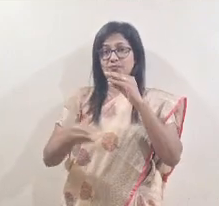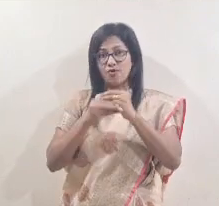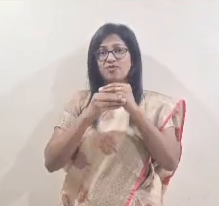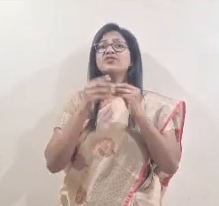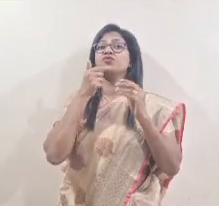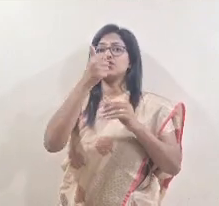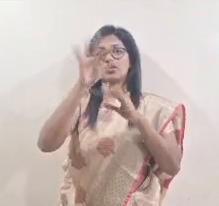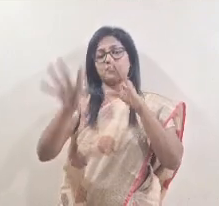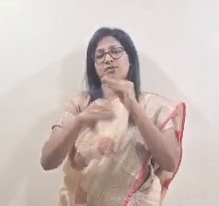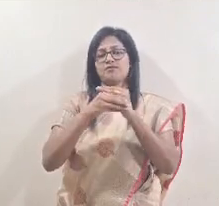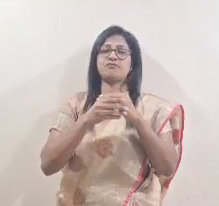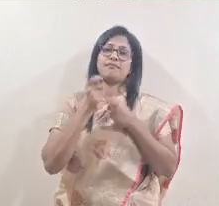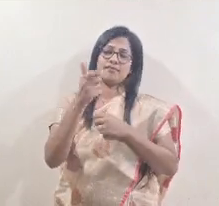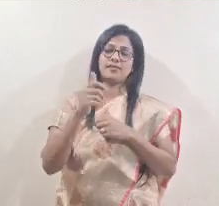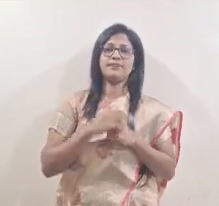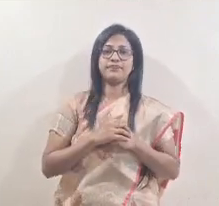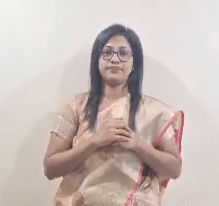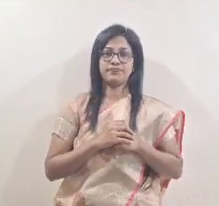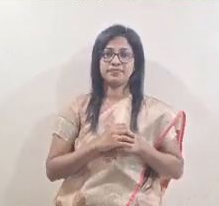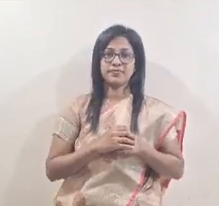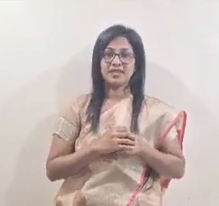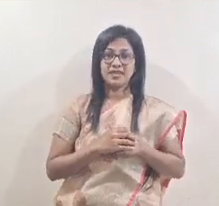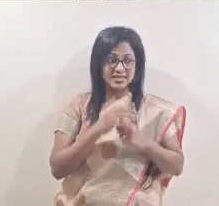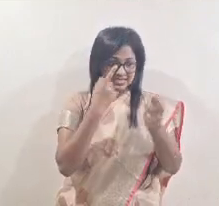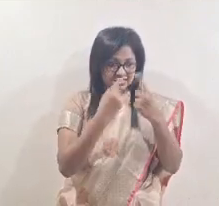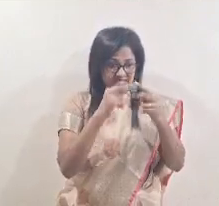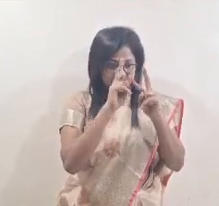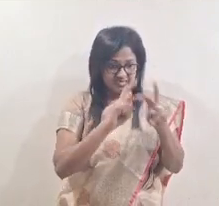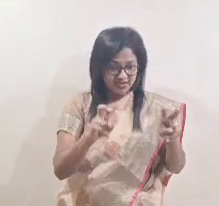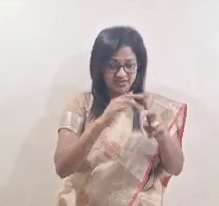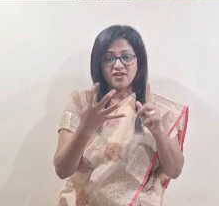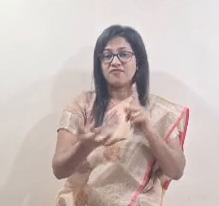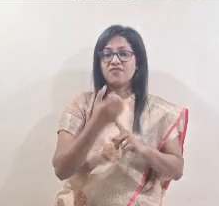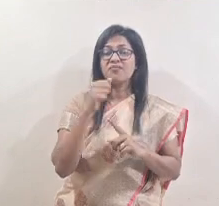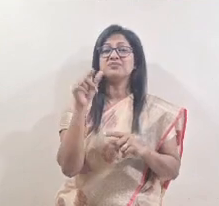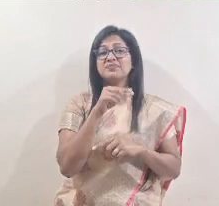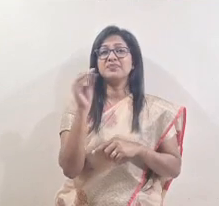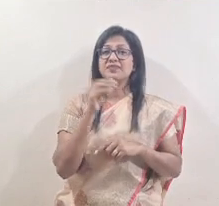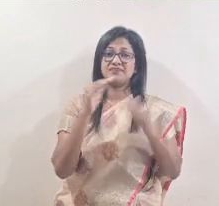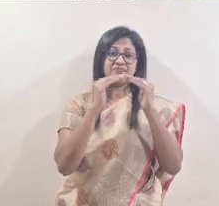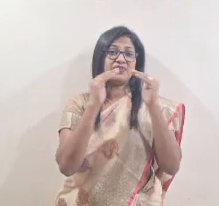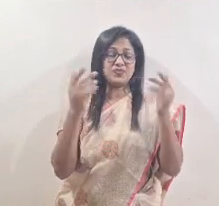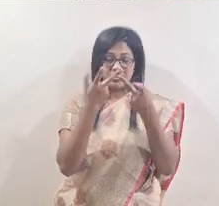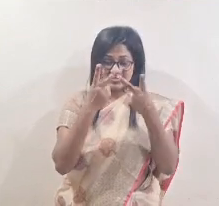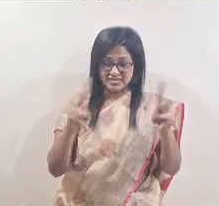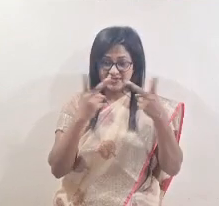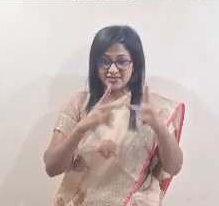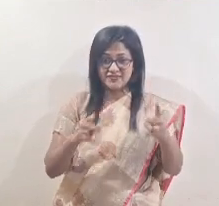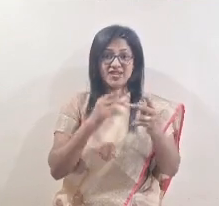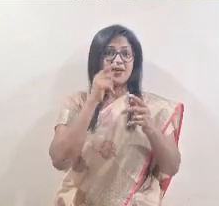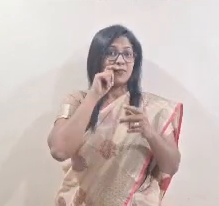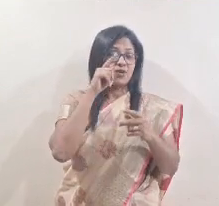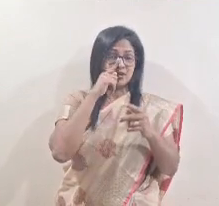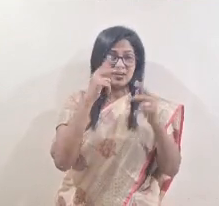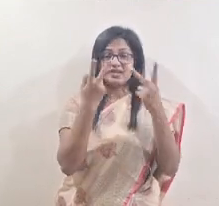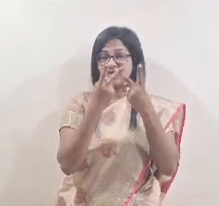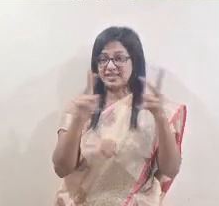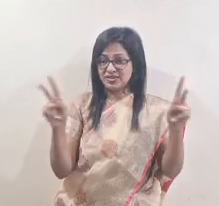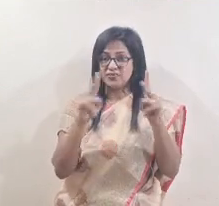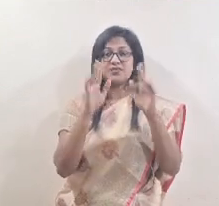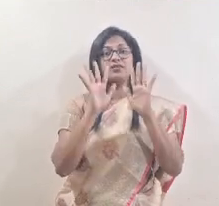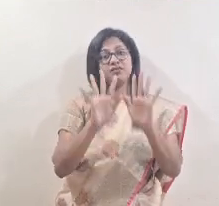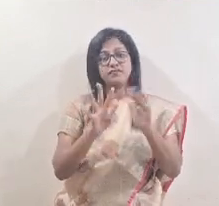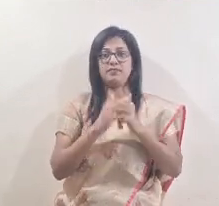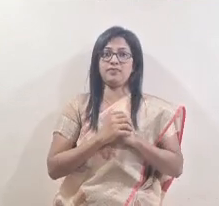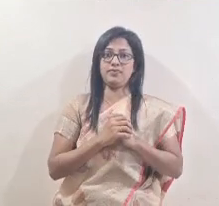an extra 6 rupees for that. So from the survey that I did, there is an almost equal differentiation between the male-female passengers that are